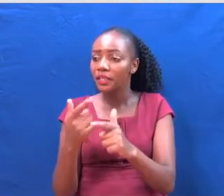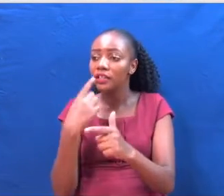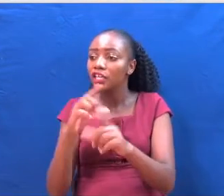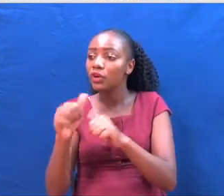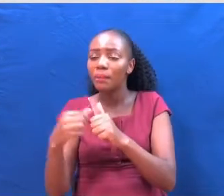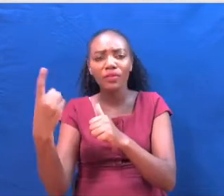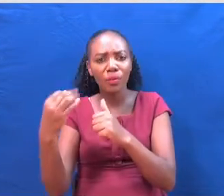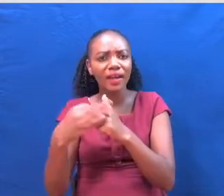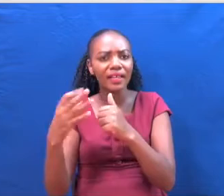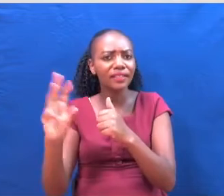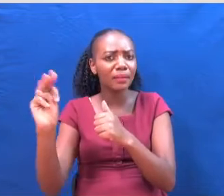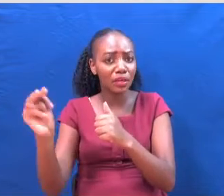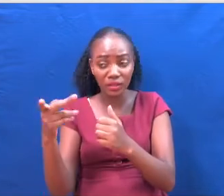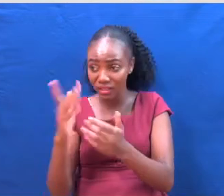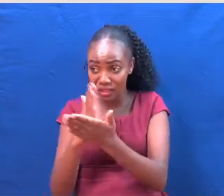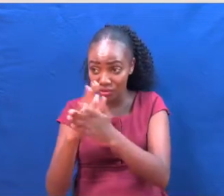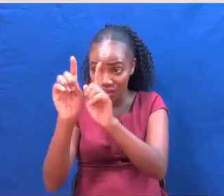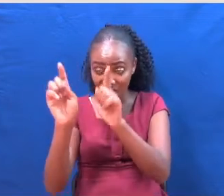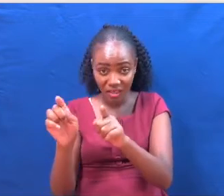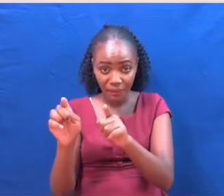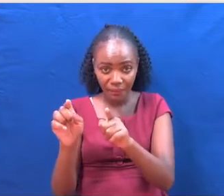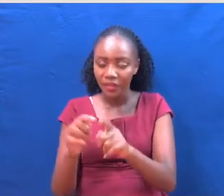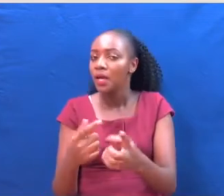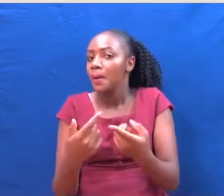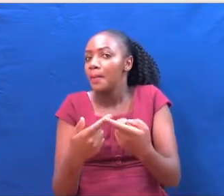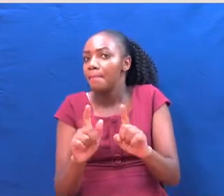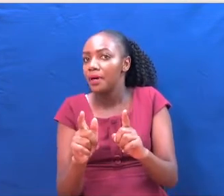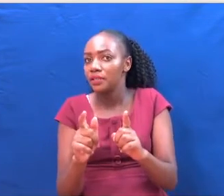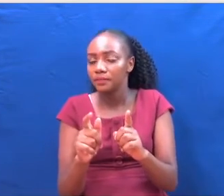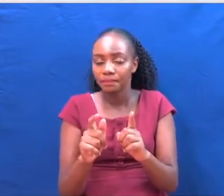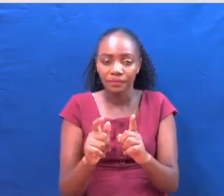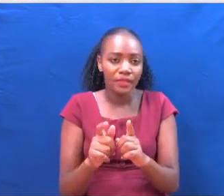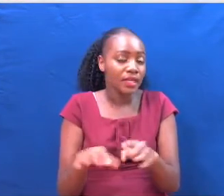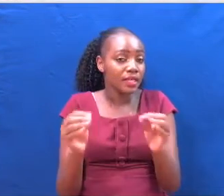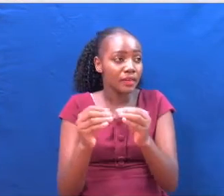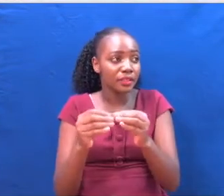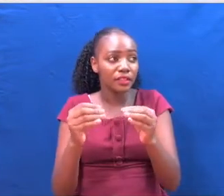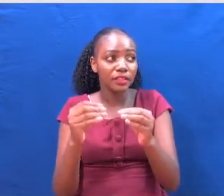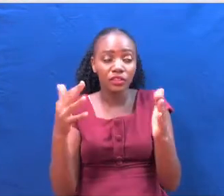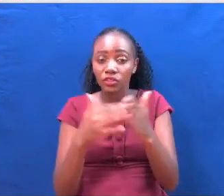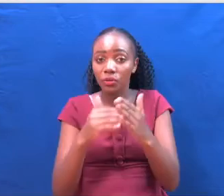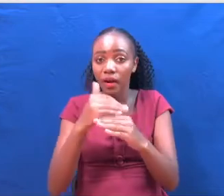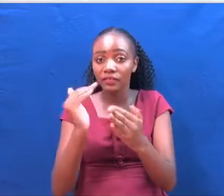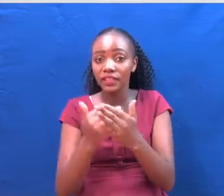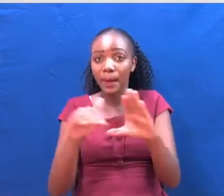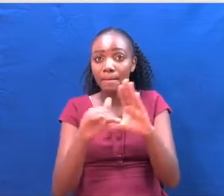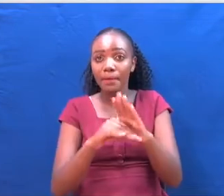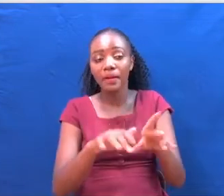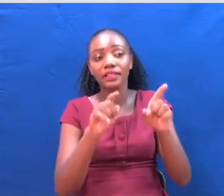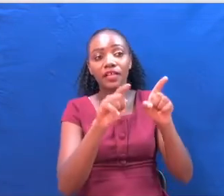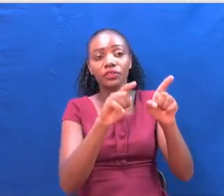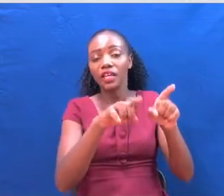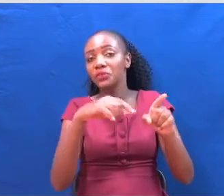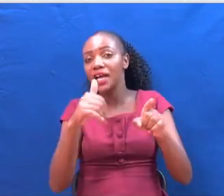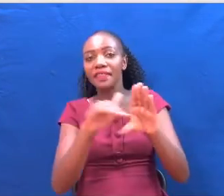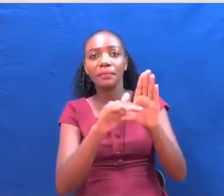million. That is what it is, isn't it? Yeah. Okay. However, the sittings were disrupted after a section of members accusing their colleagues